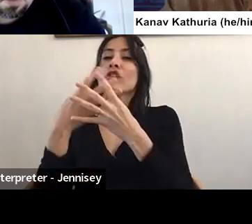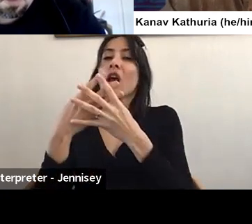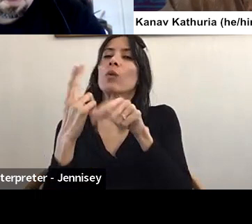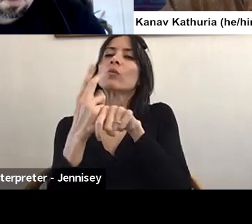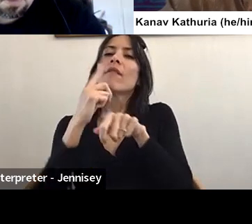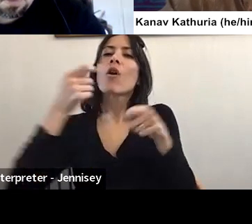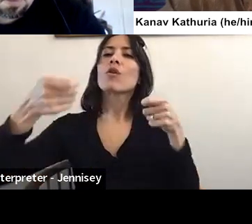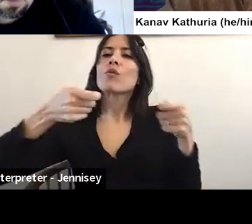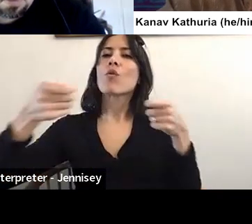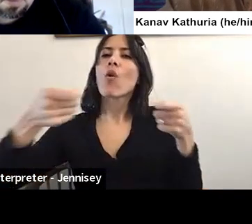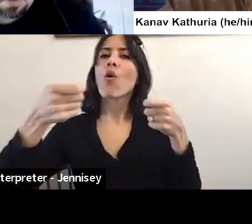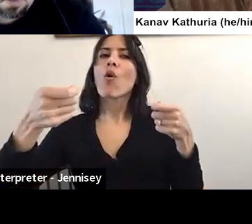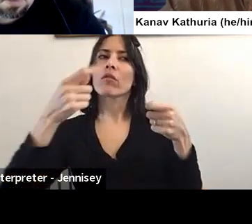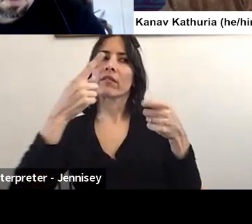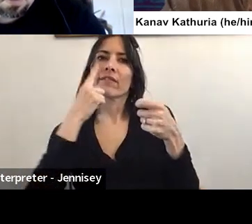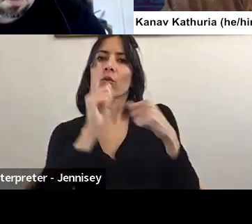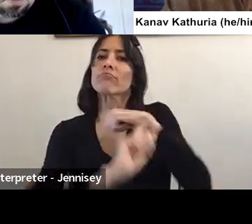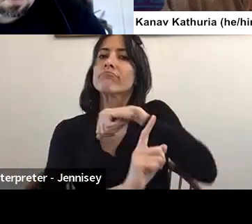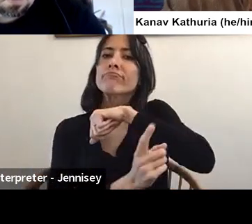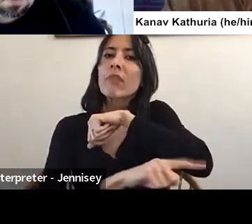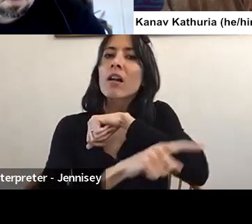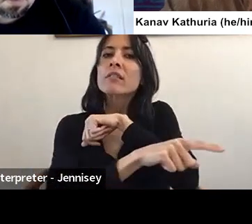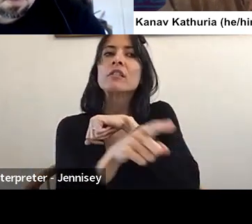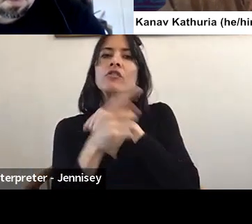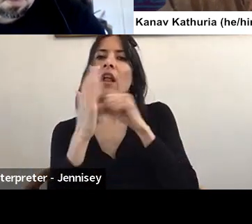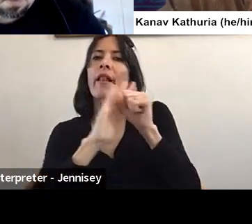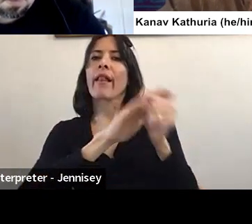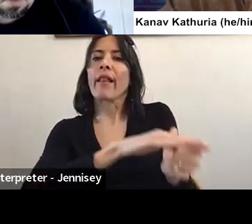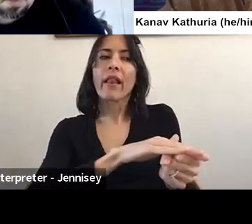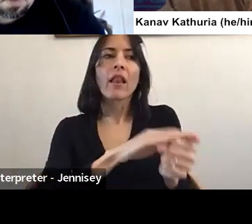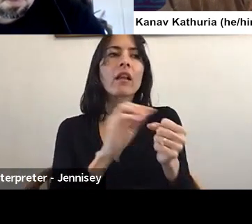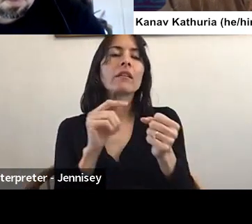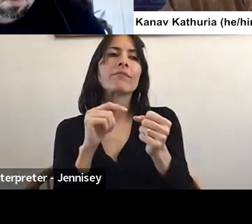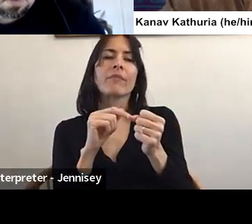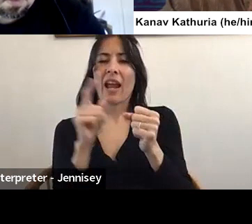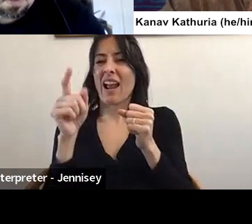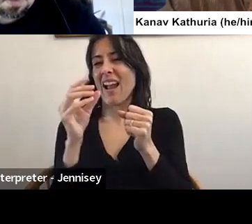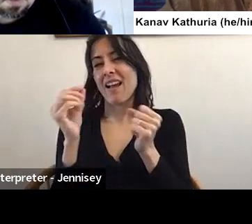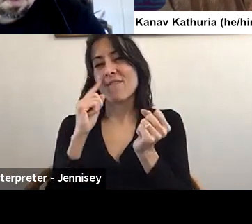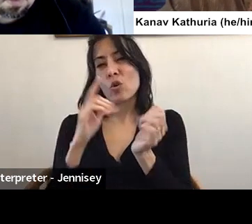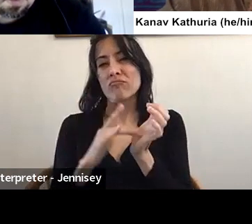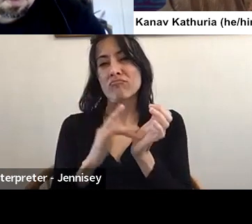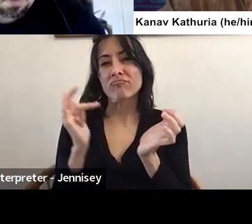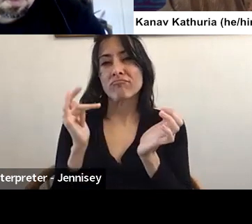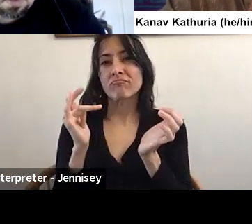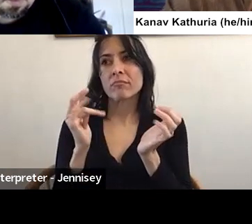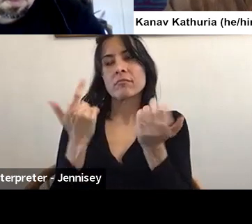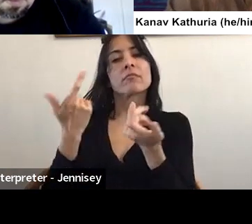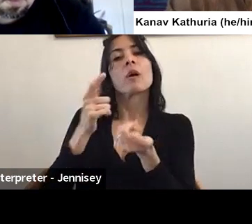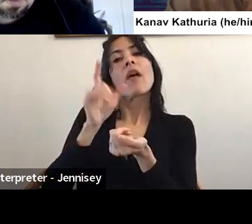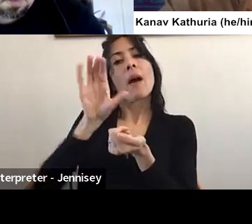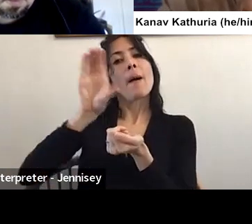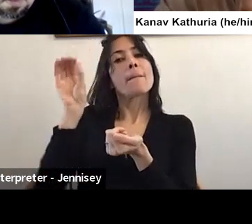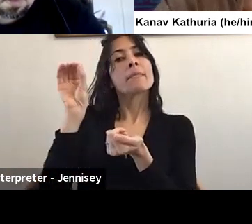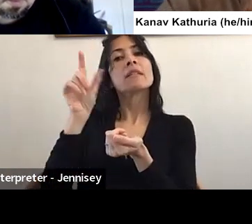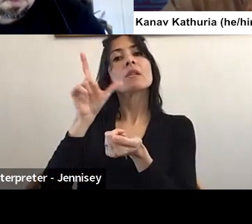of dehumanization and punishment. Two, as a site of exploitation and profit for private food service corporations,